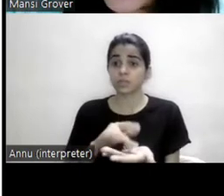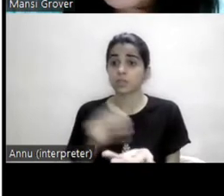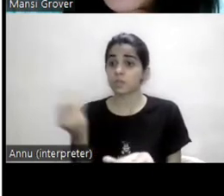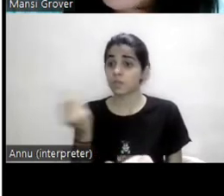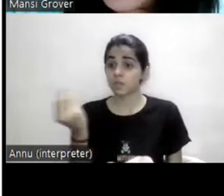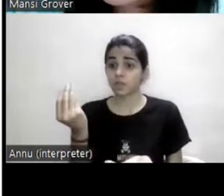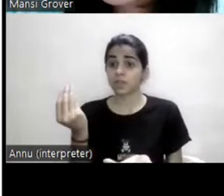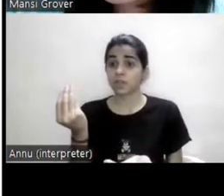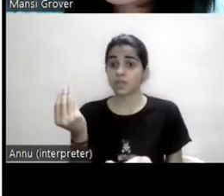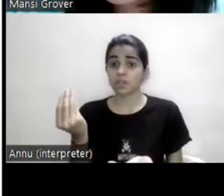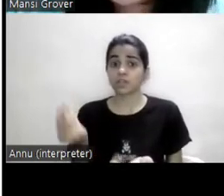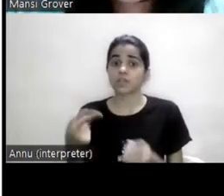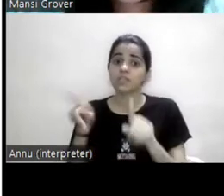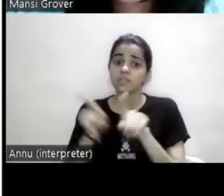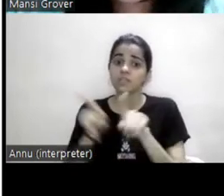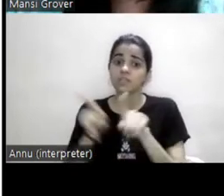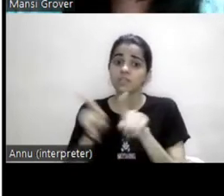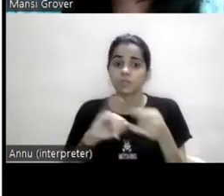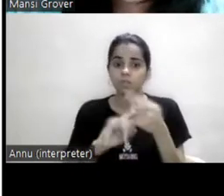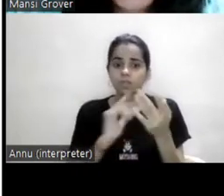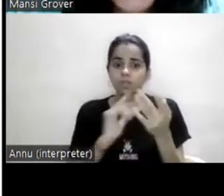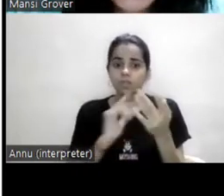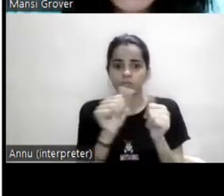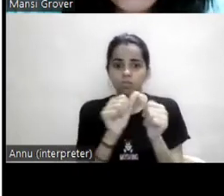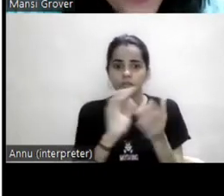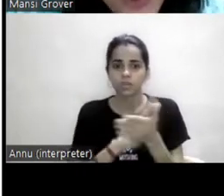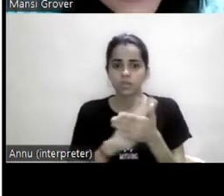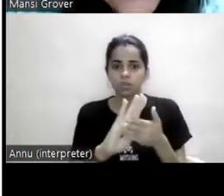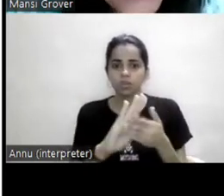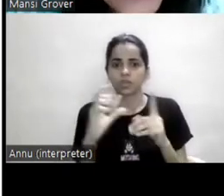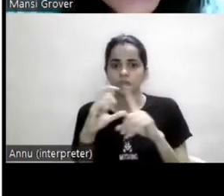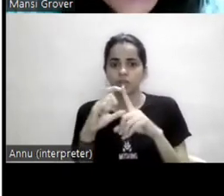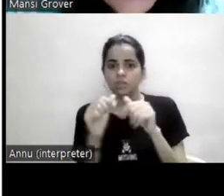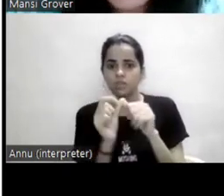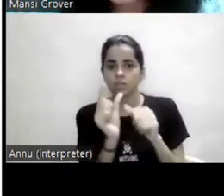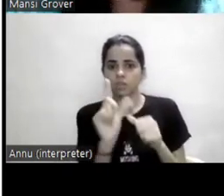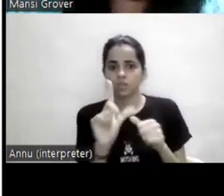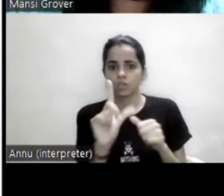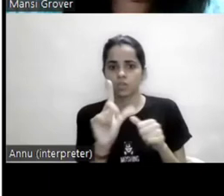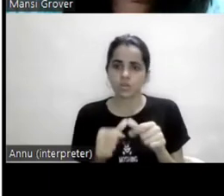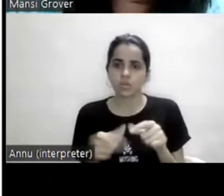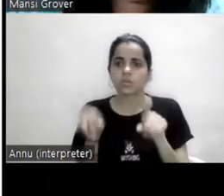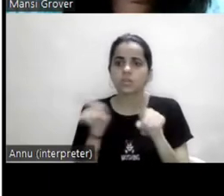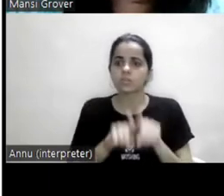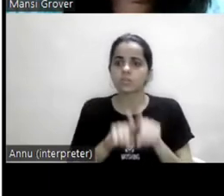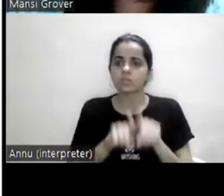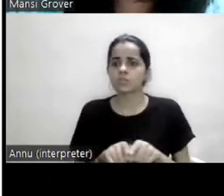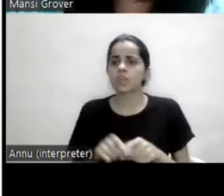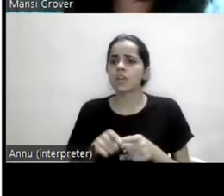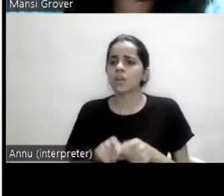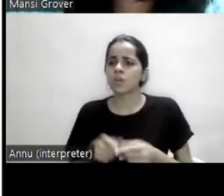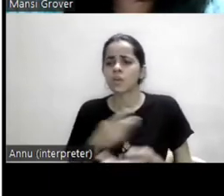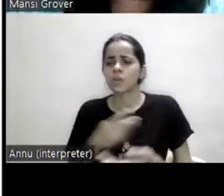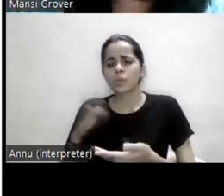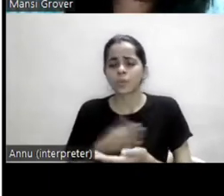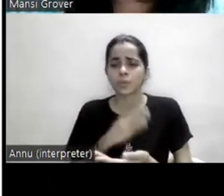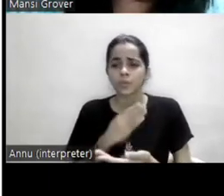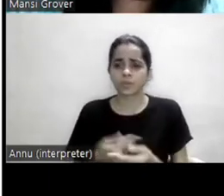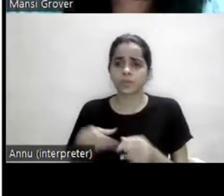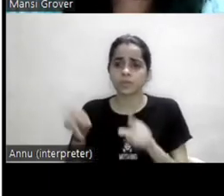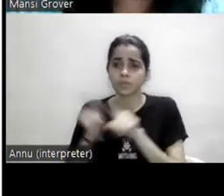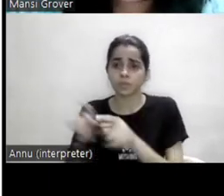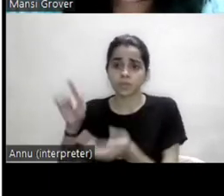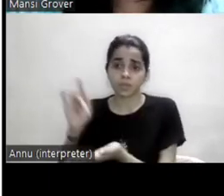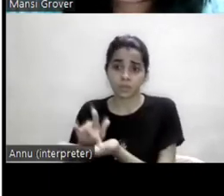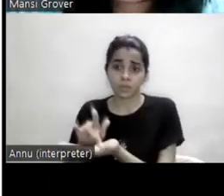like Shahadola's shrine. Shahadola was a Sufi saint, but when you go to Mendipur Balaji, this is a